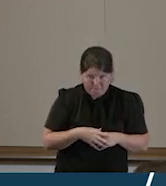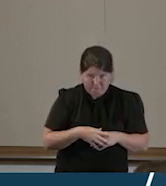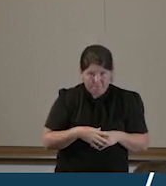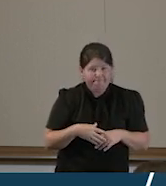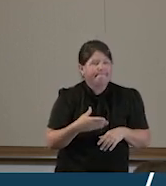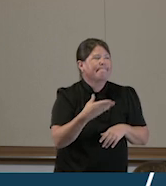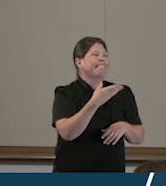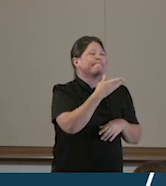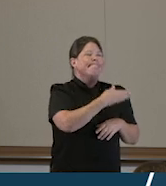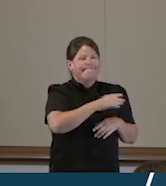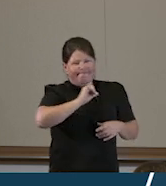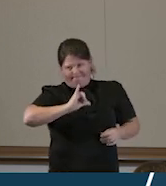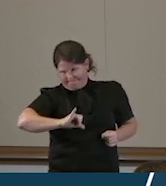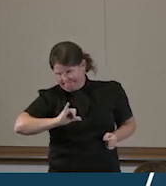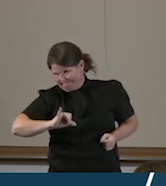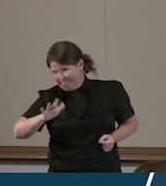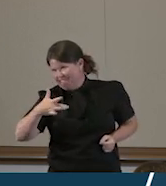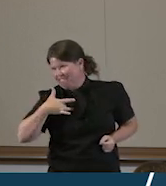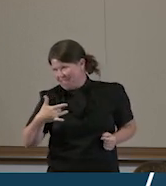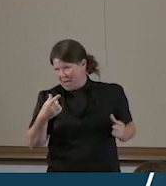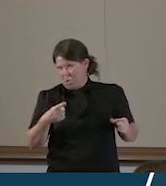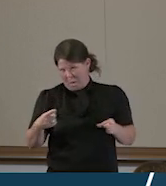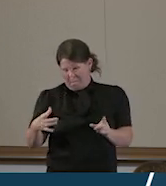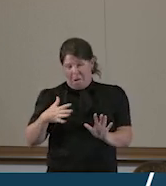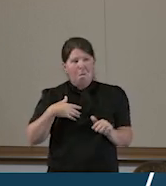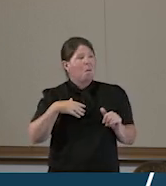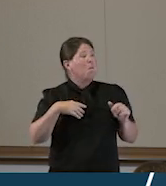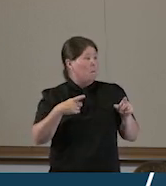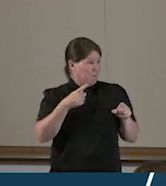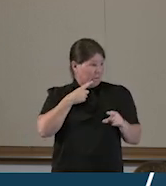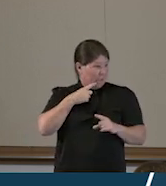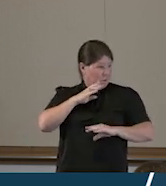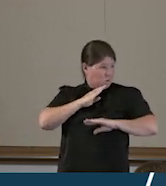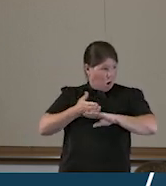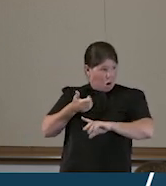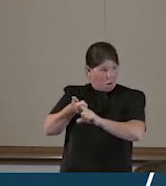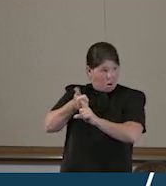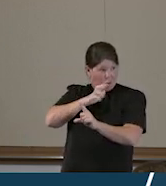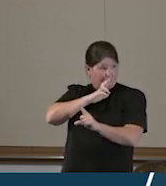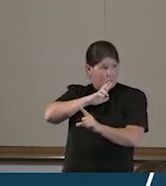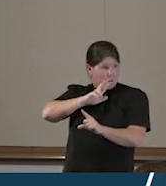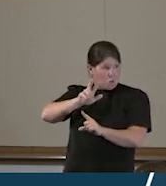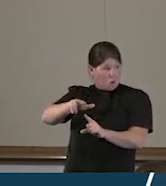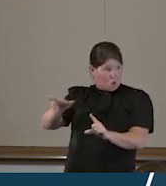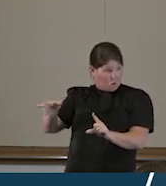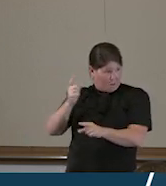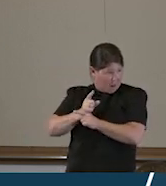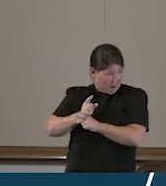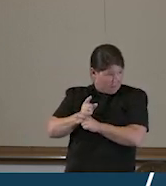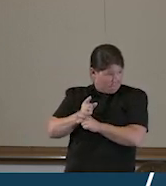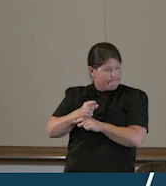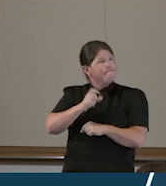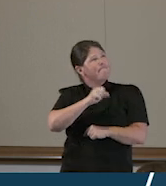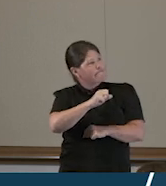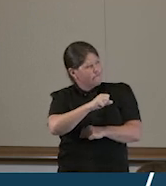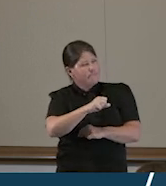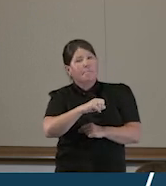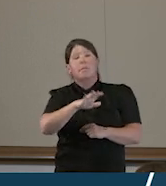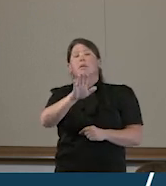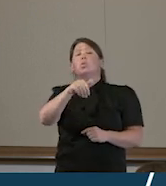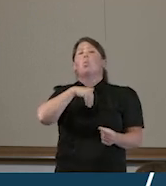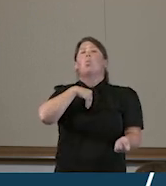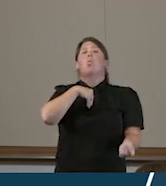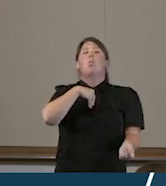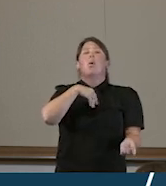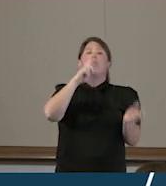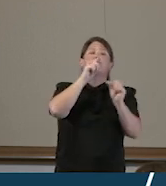like you said your daughter's 33, so I'm gonna use her as an example, right? The doctor's office, okay? The doctor's office,